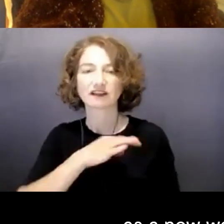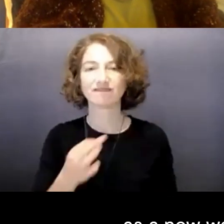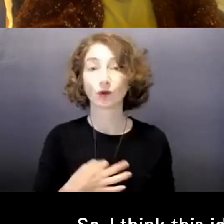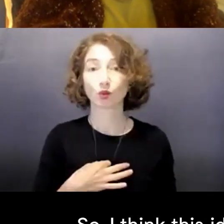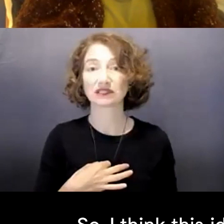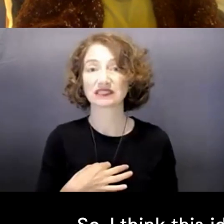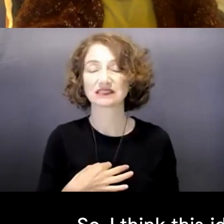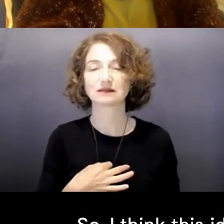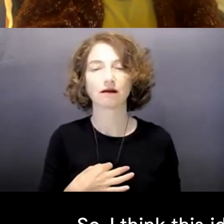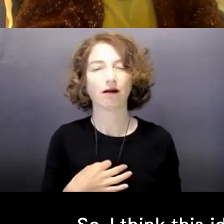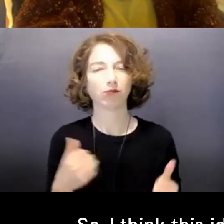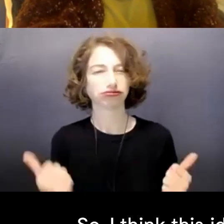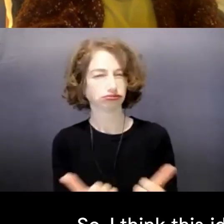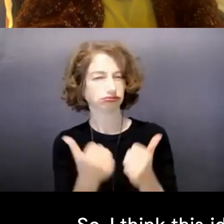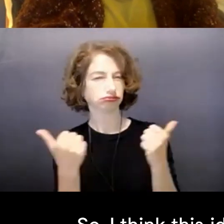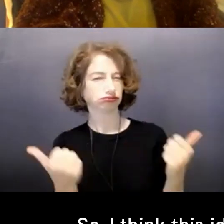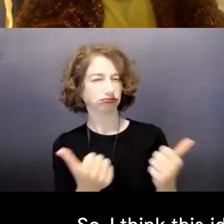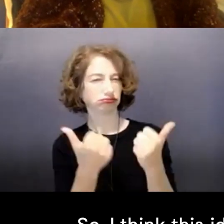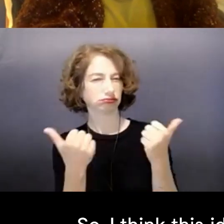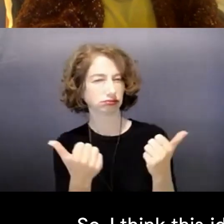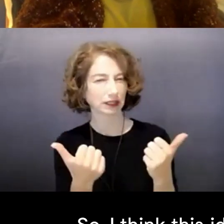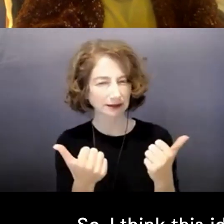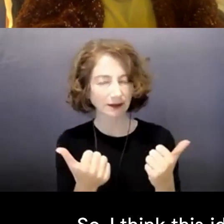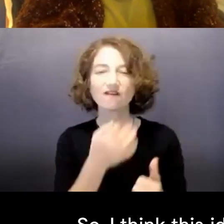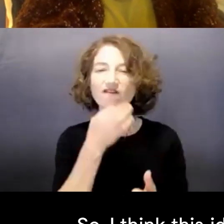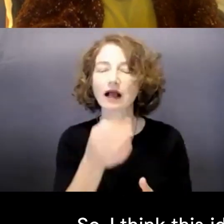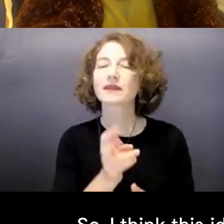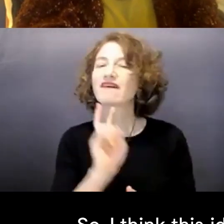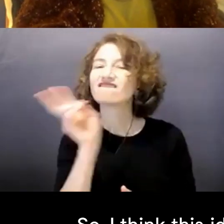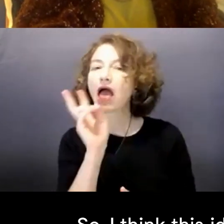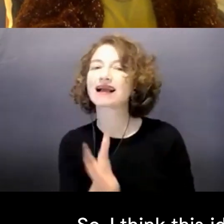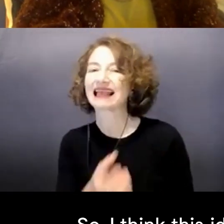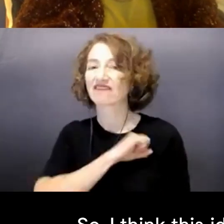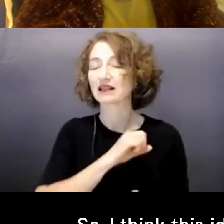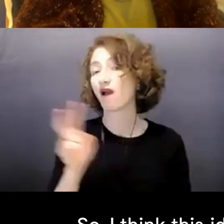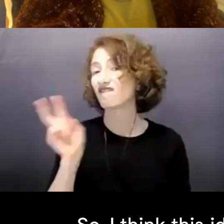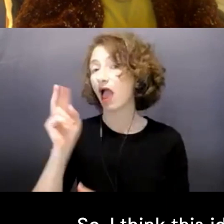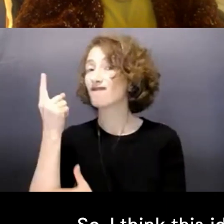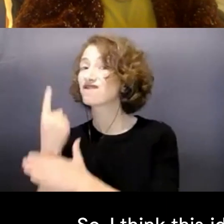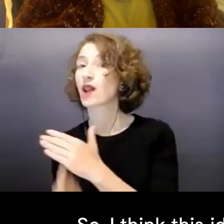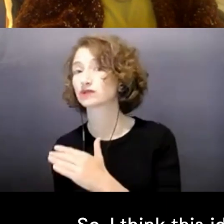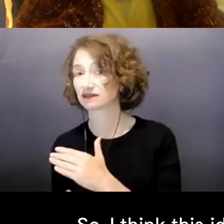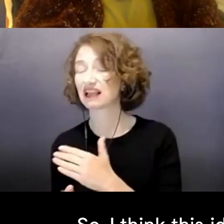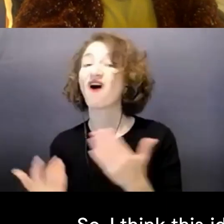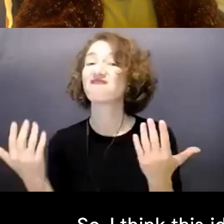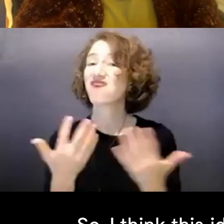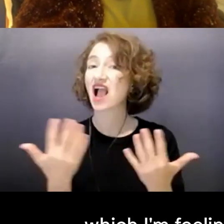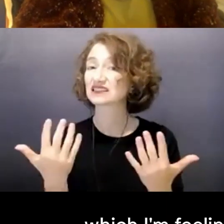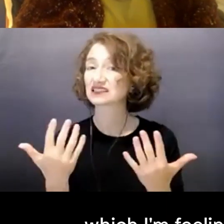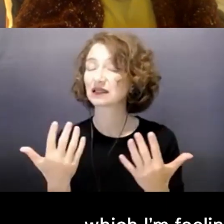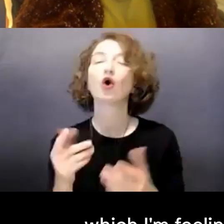been tremendous. So I think this idea of who gains, who loses, our sense of internalized